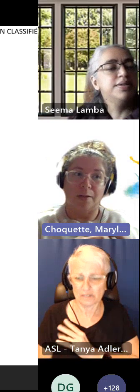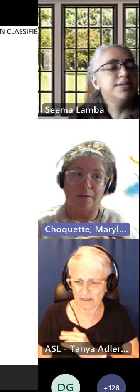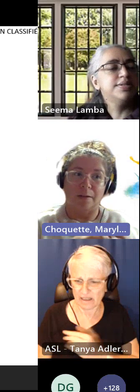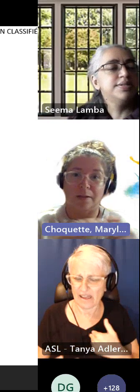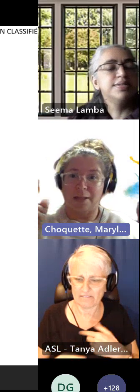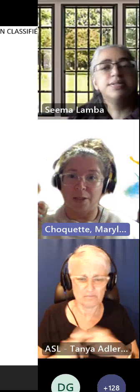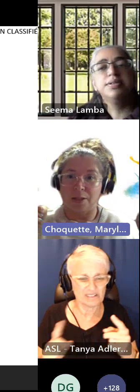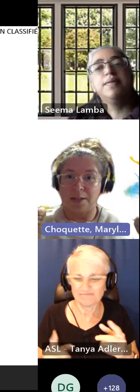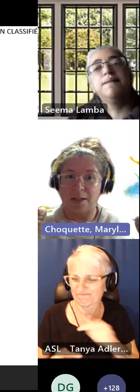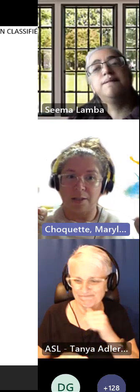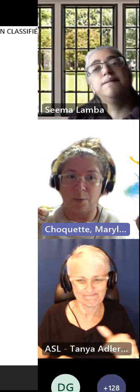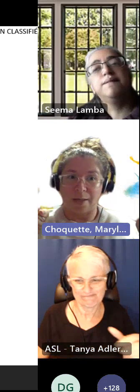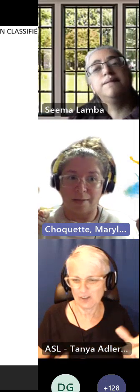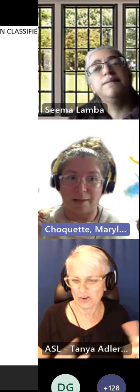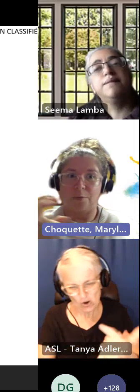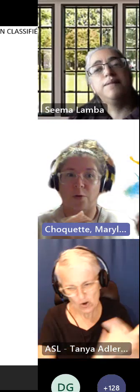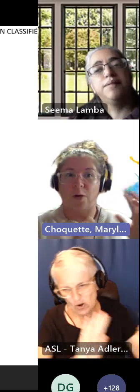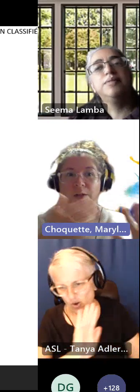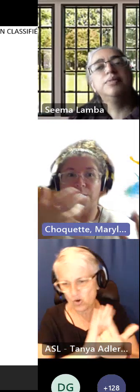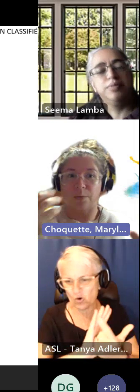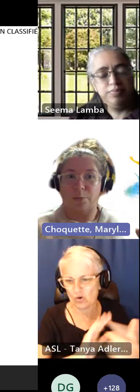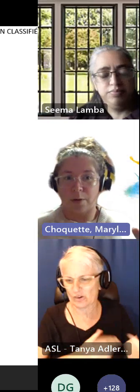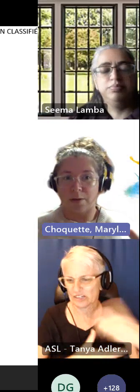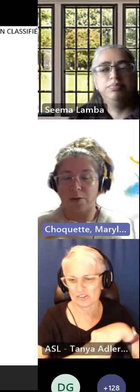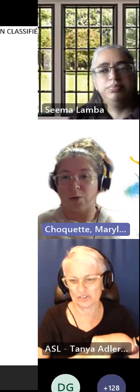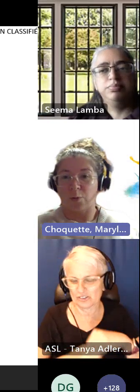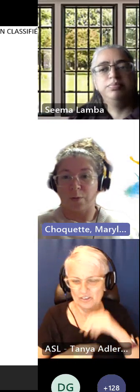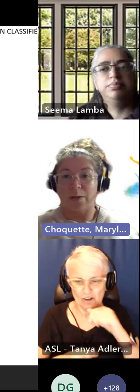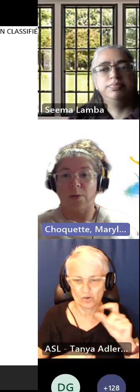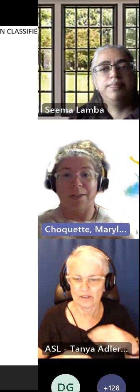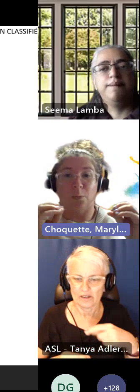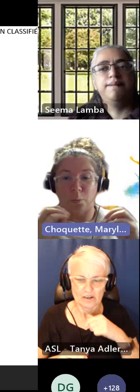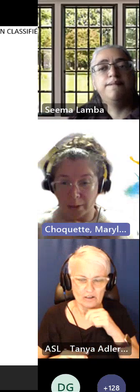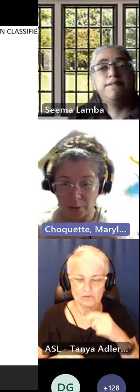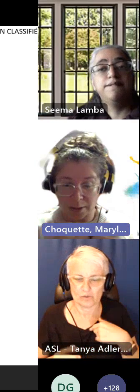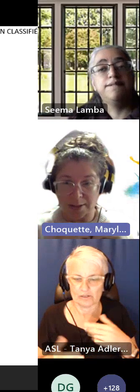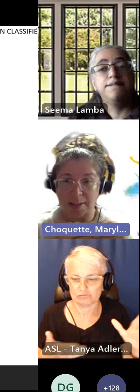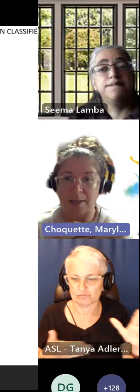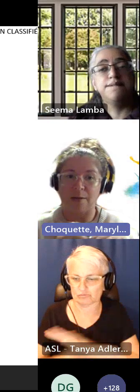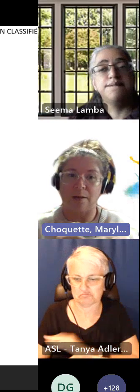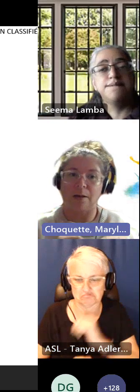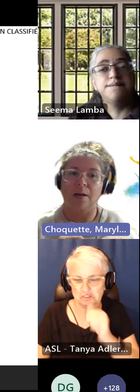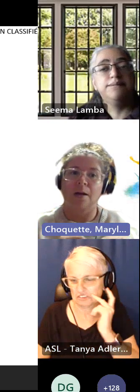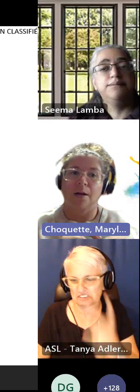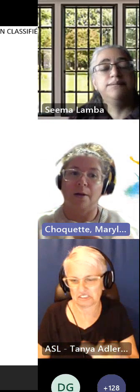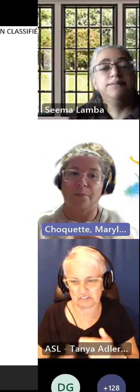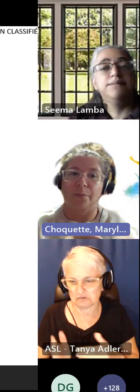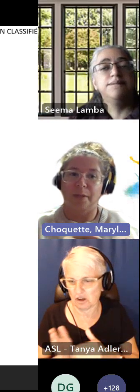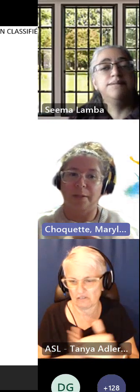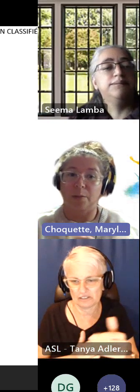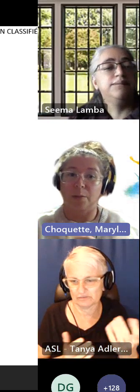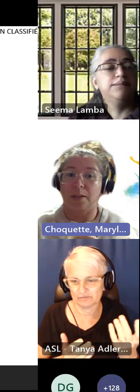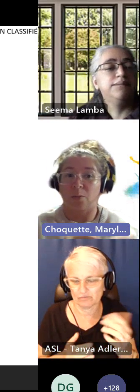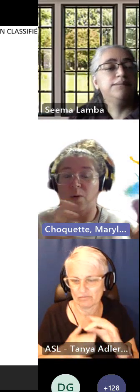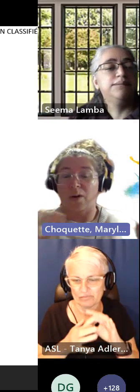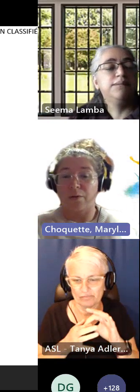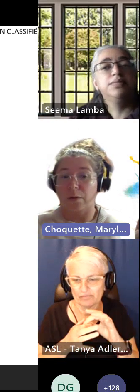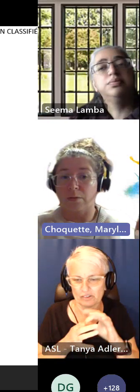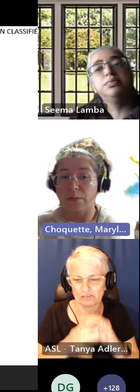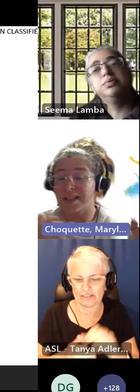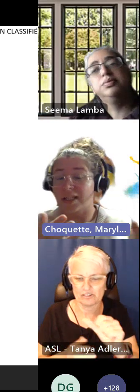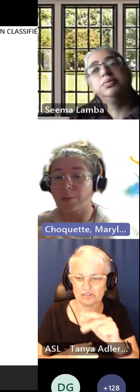but they're not legislated right now for us to report on. So you will rarely see anything being done, but